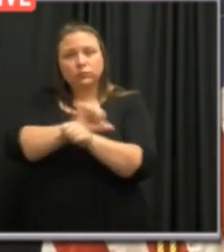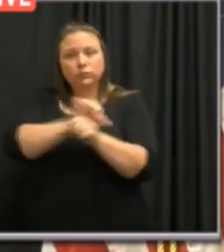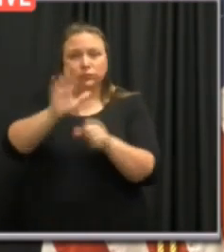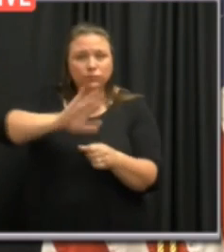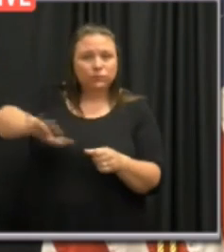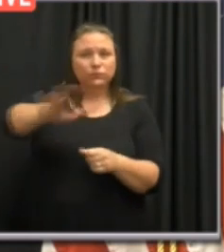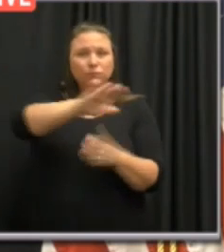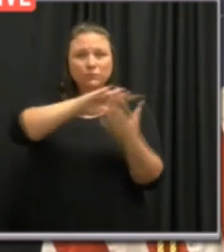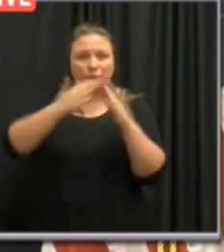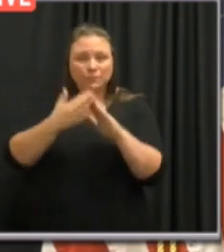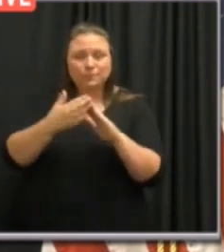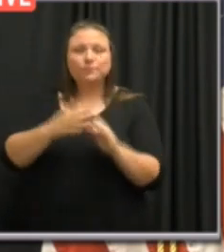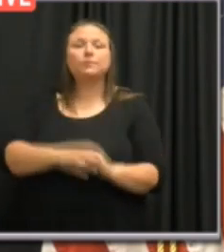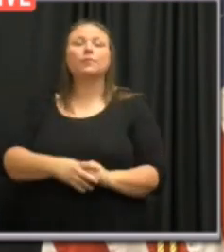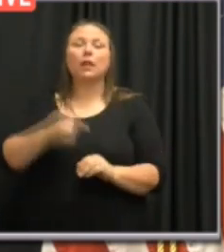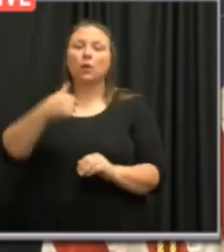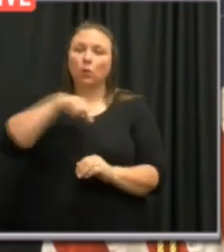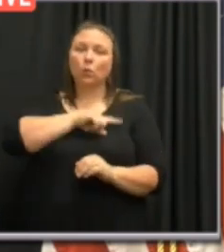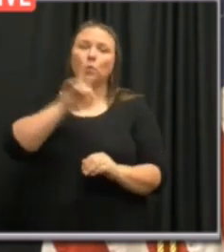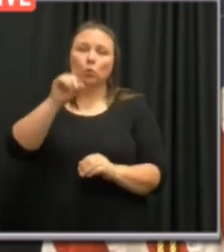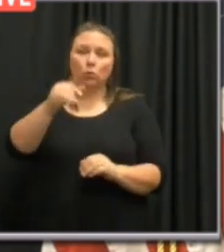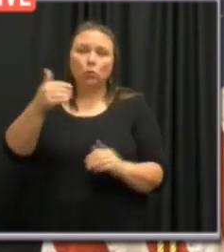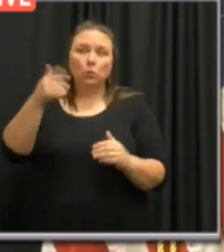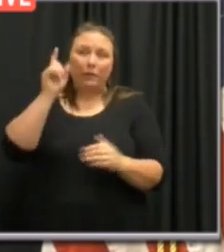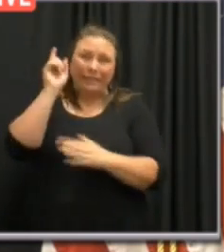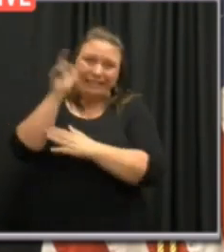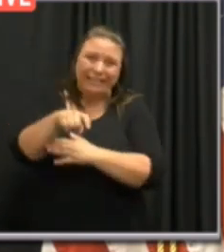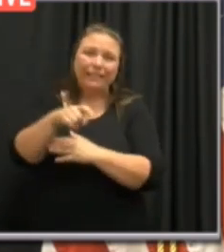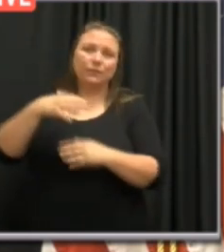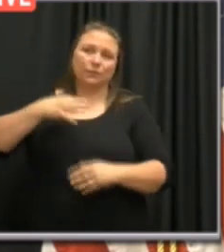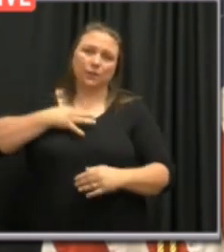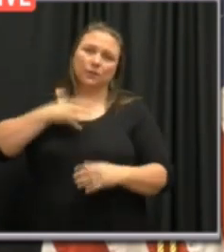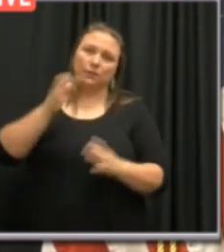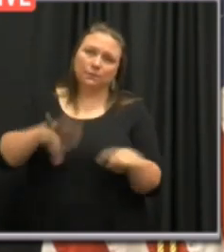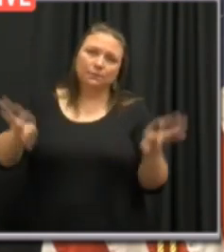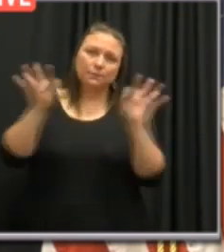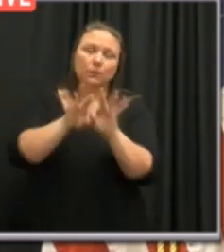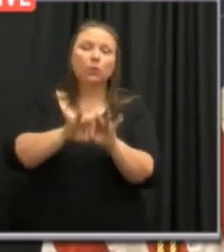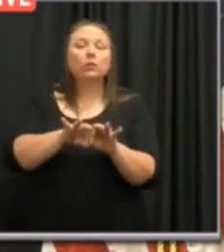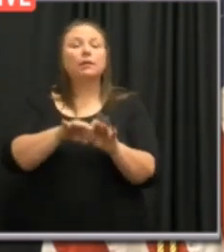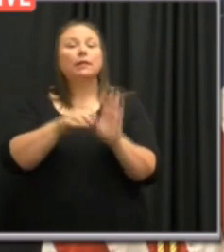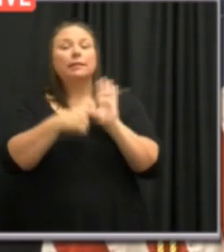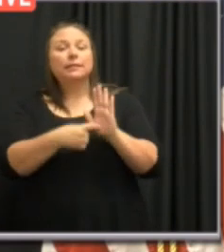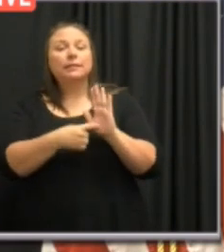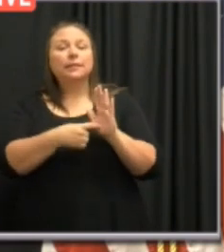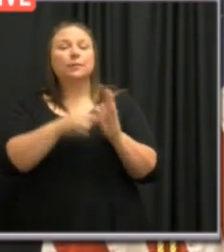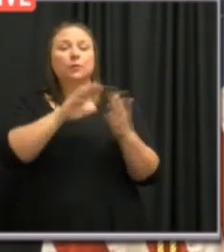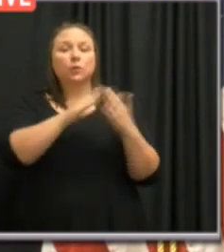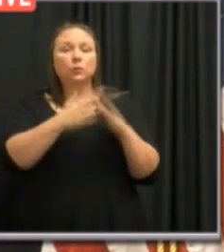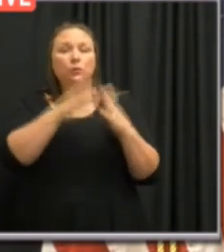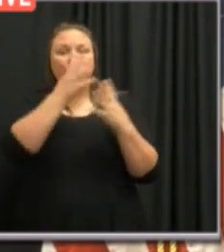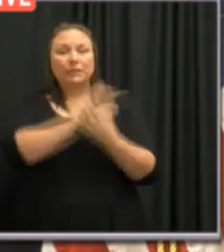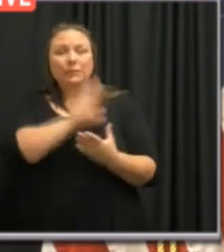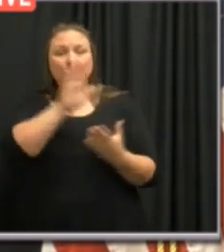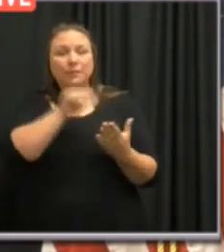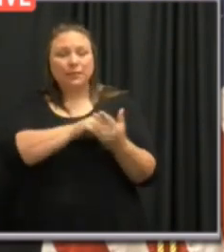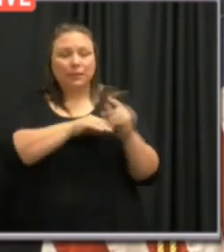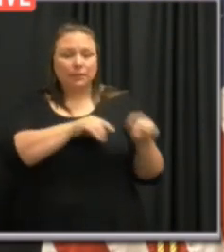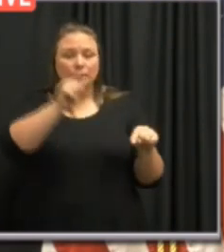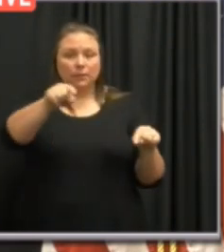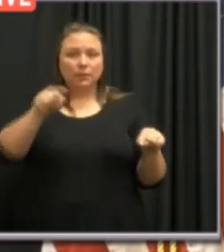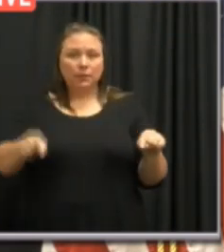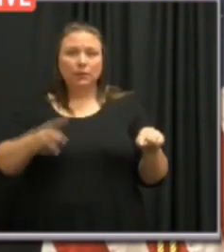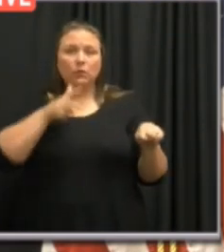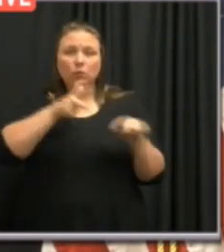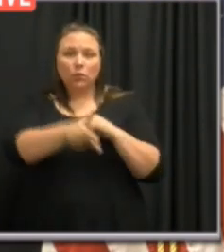There is a continued urgent need for volunteers. For instance, The community assessment centers where drive-through testing